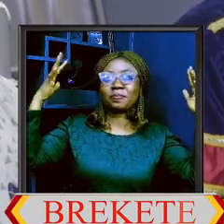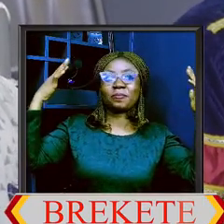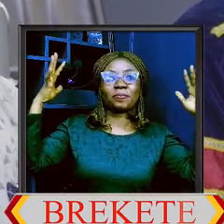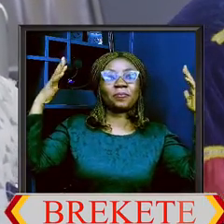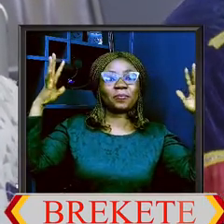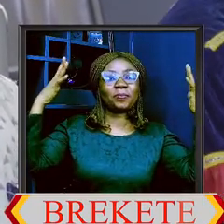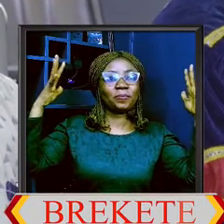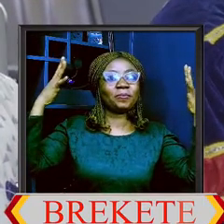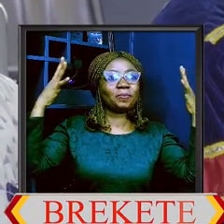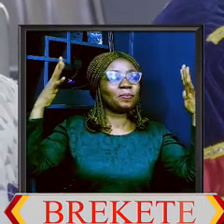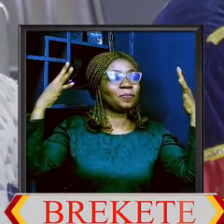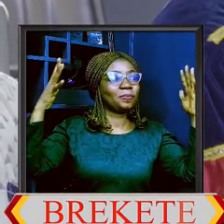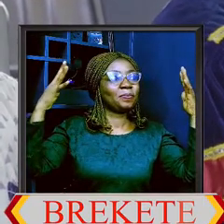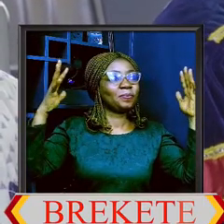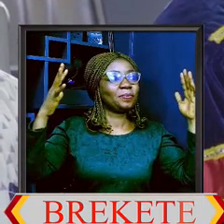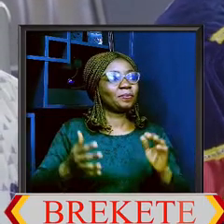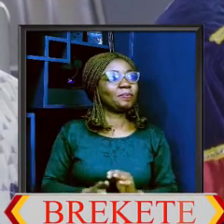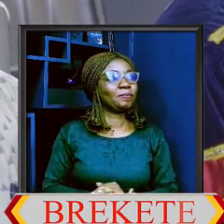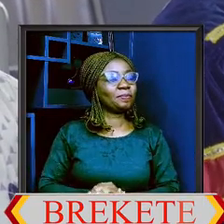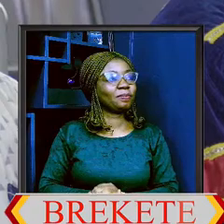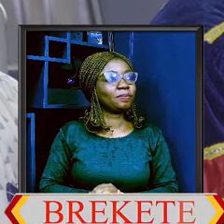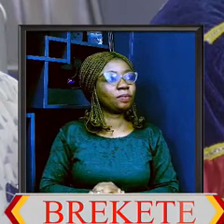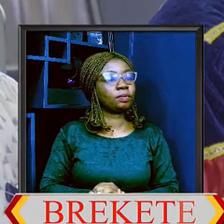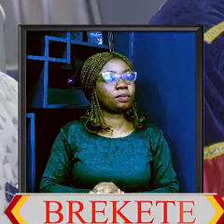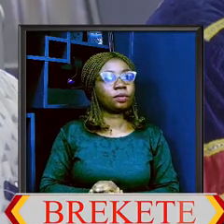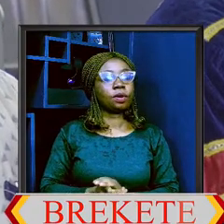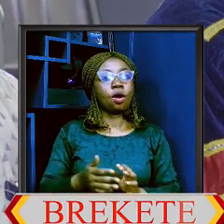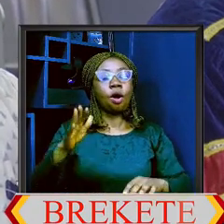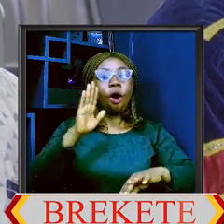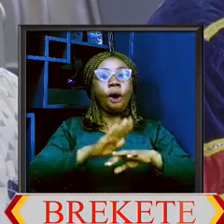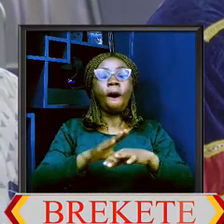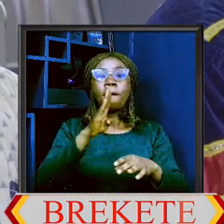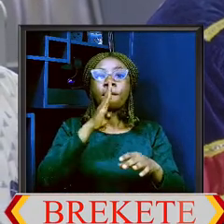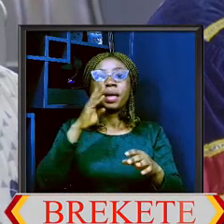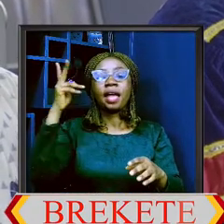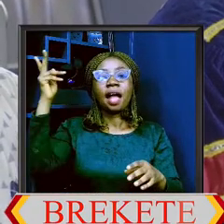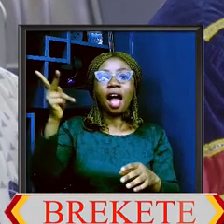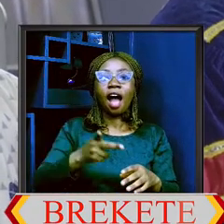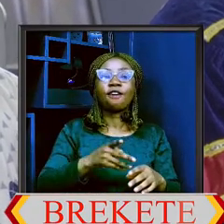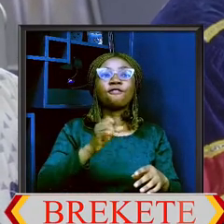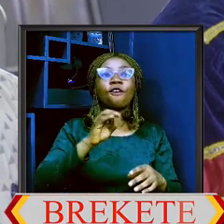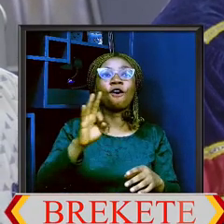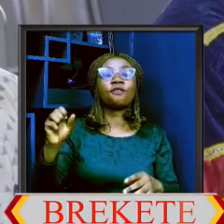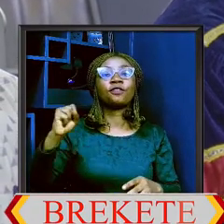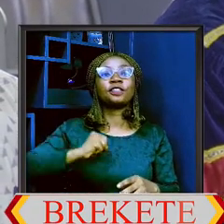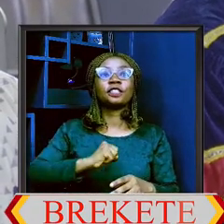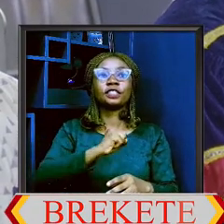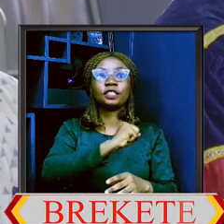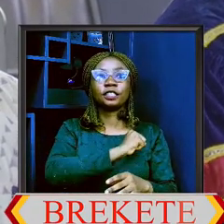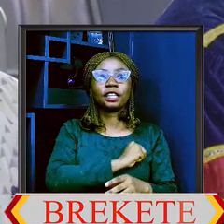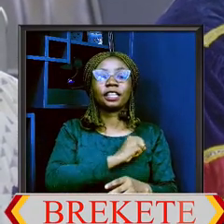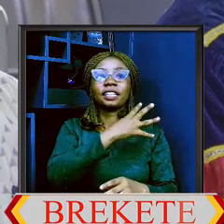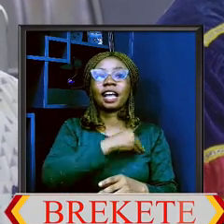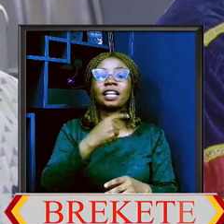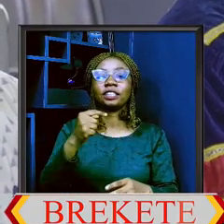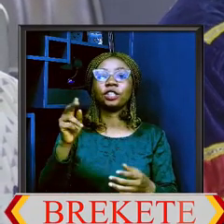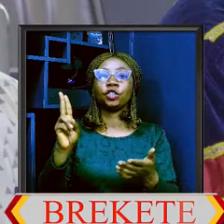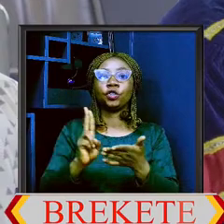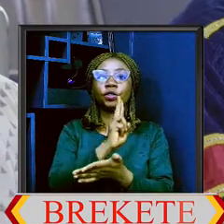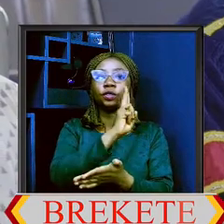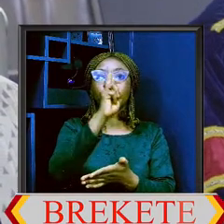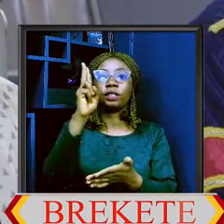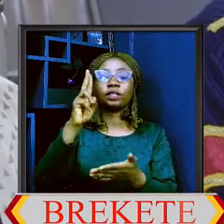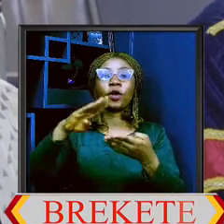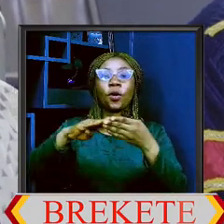sir thank you on behalf of the uh Senate and the university